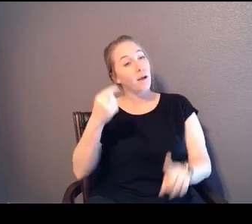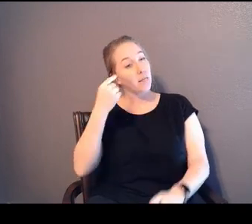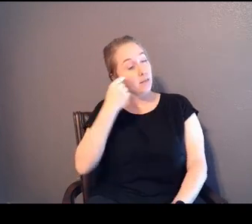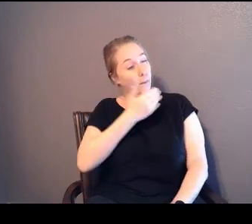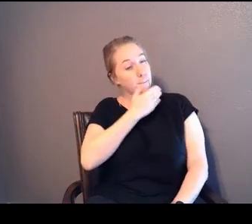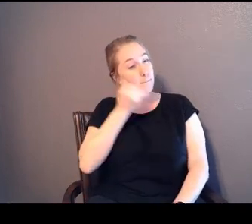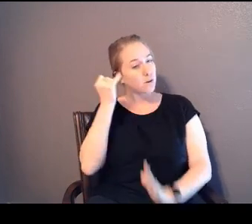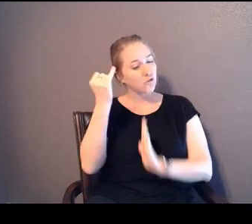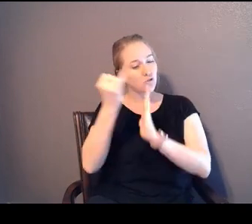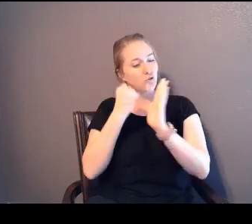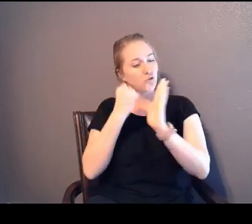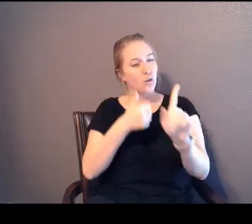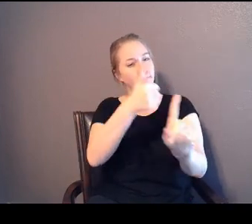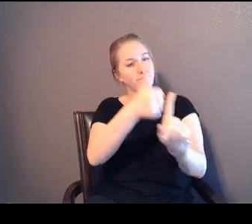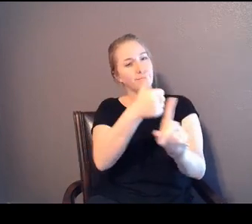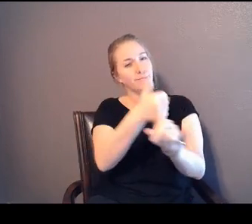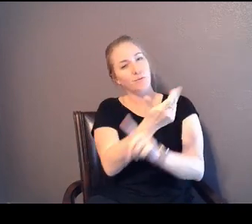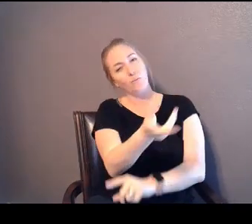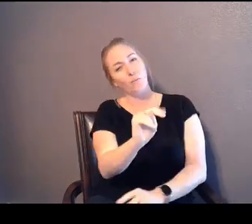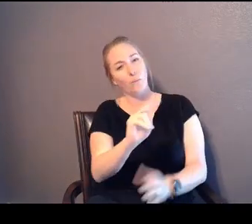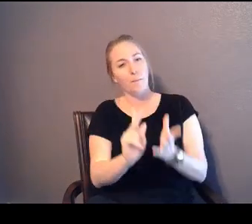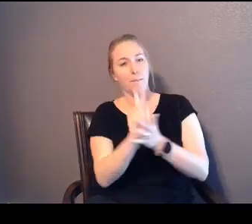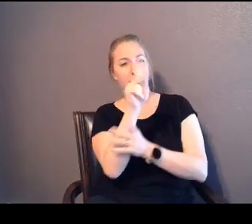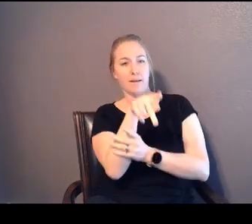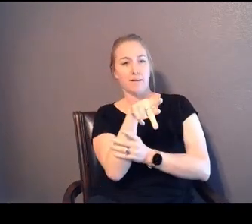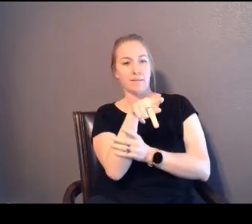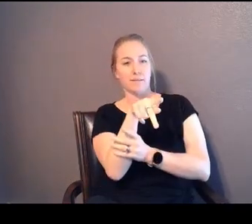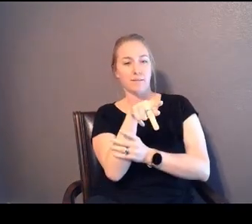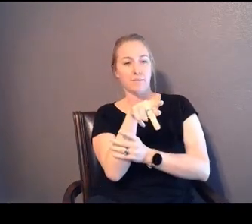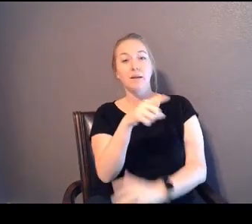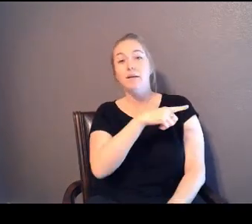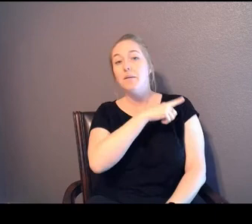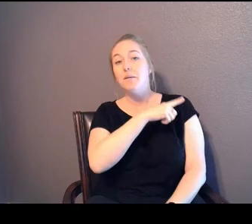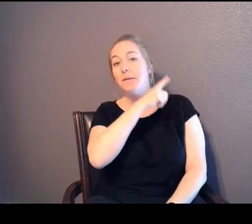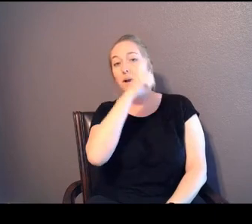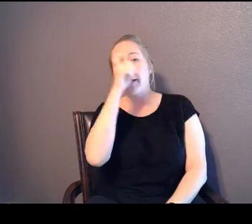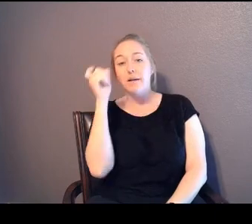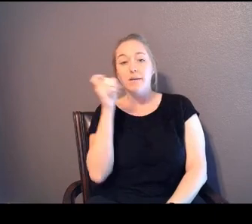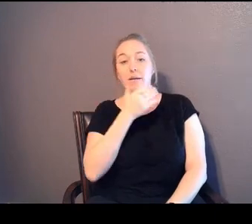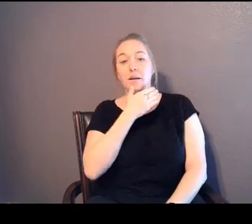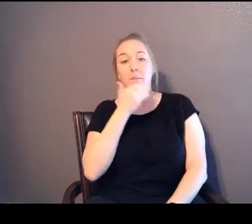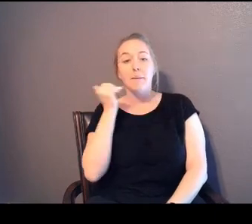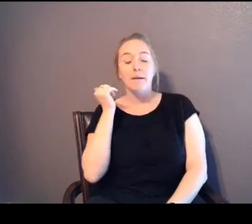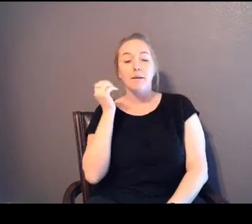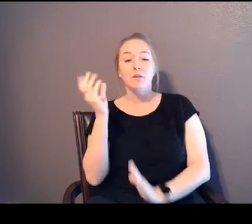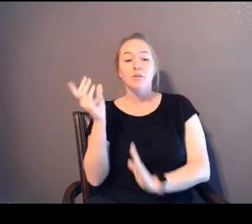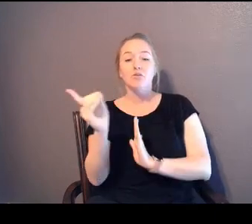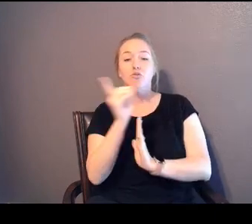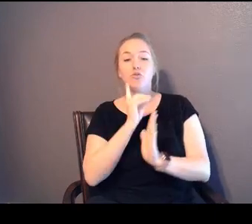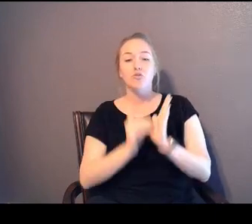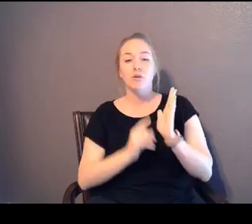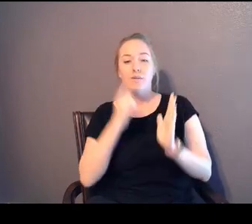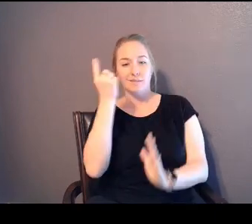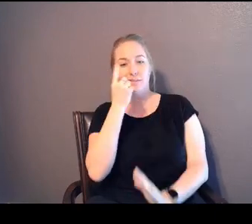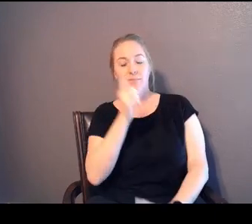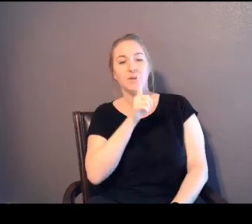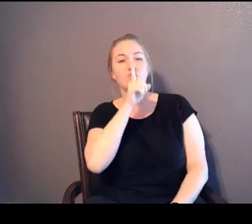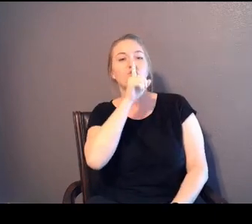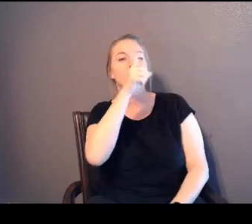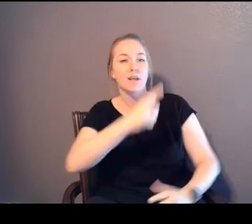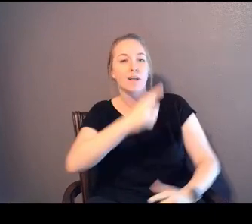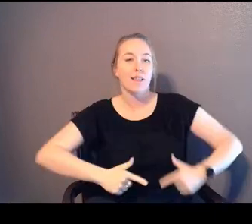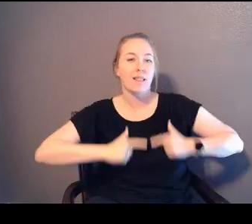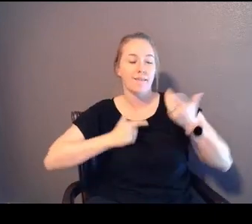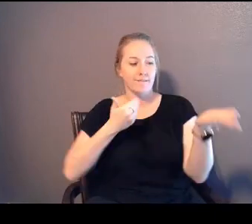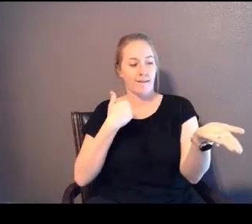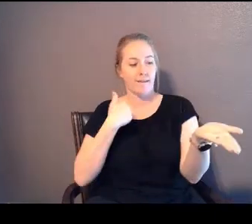plant, because it's always better to draw something that you're looking at in real life than it